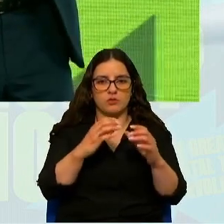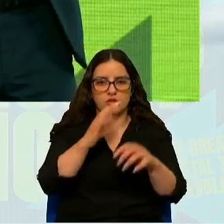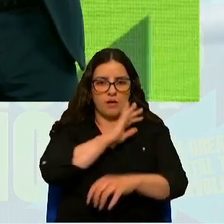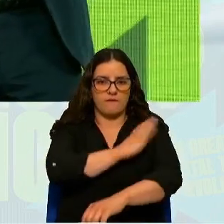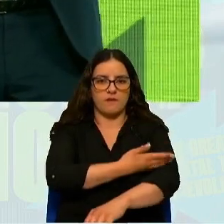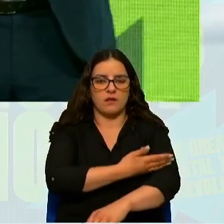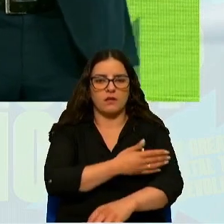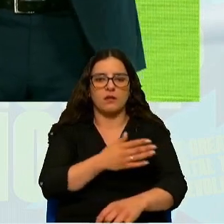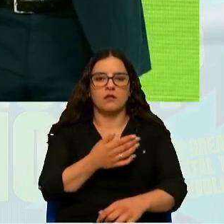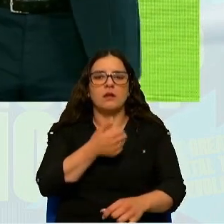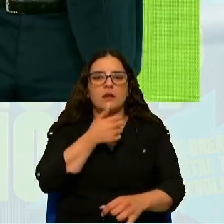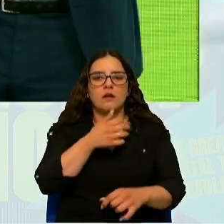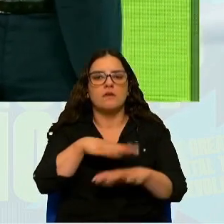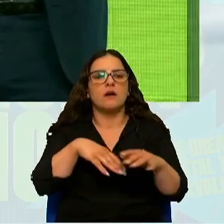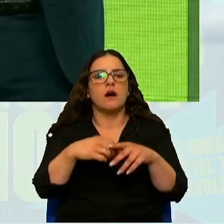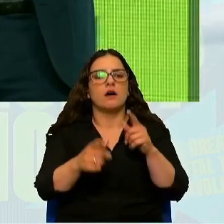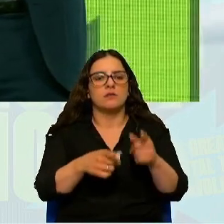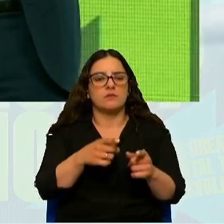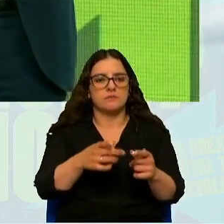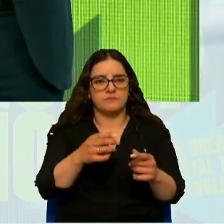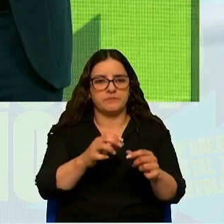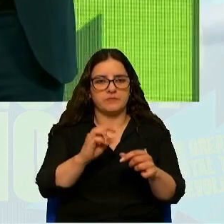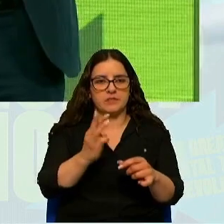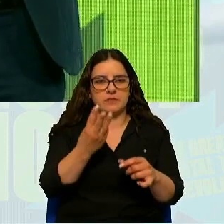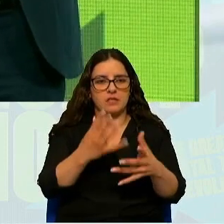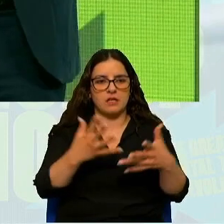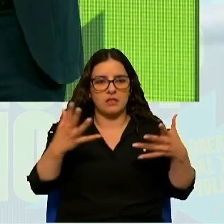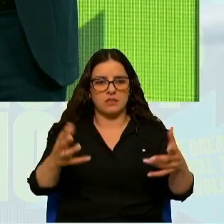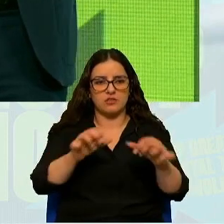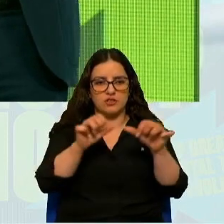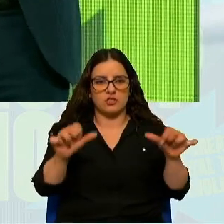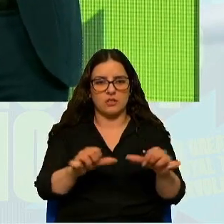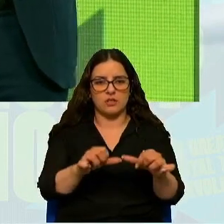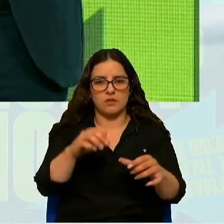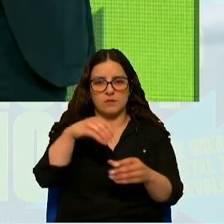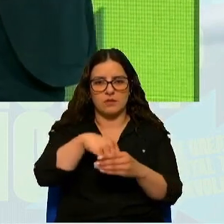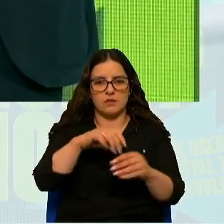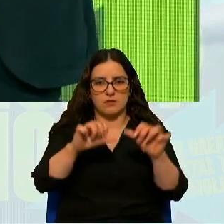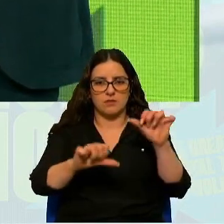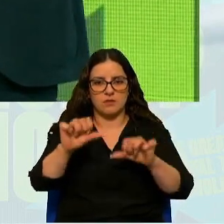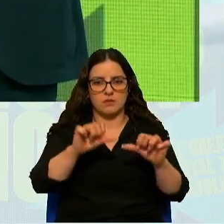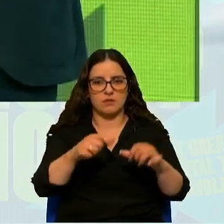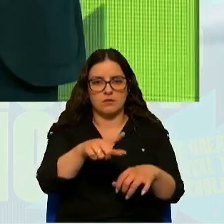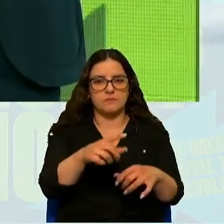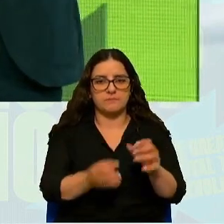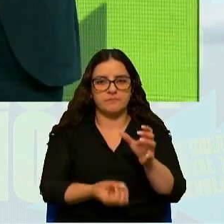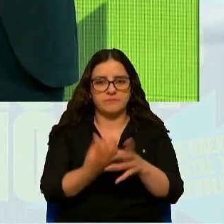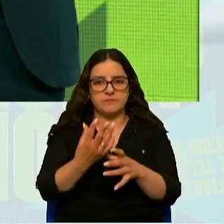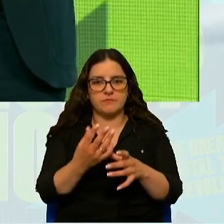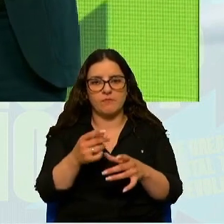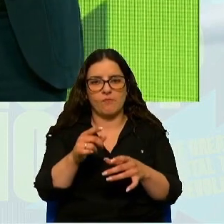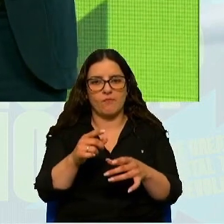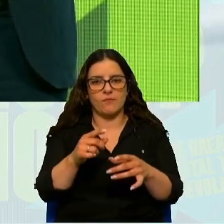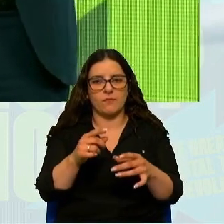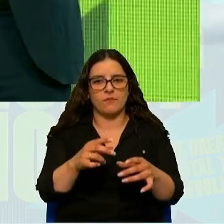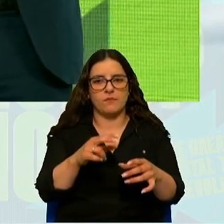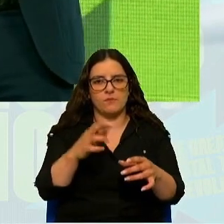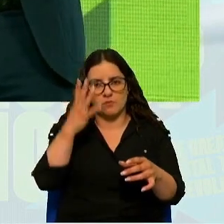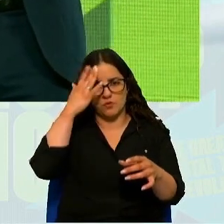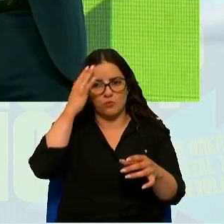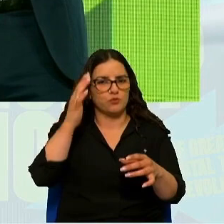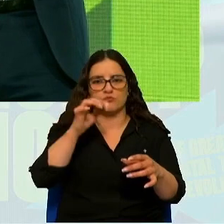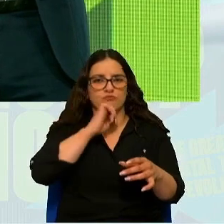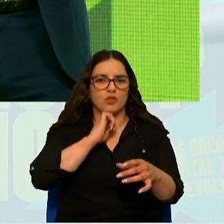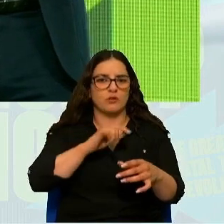laboratory in Ave, what do? We have three main systems in our lab. One generates random